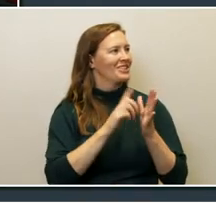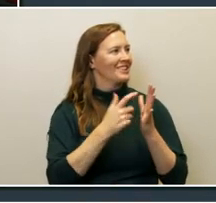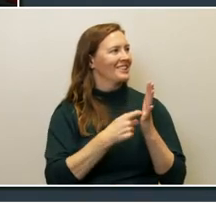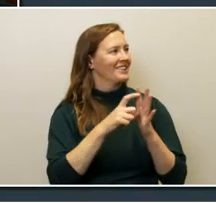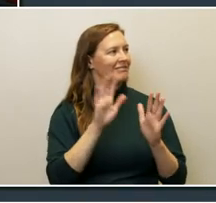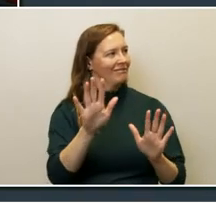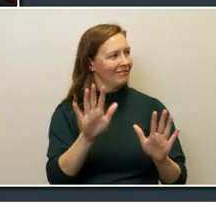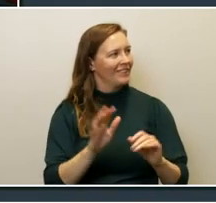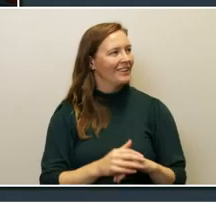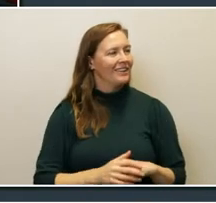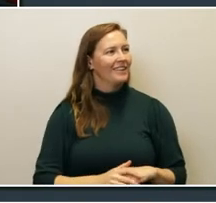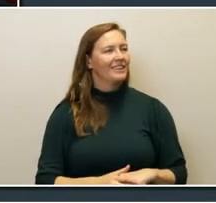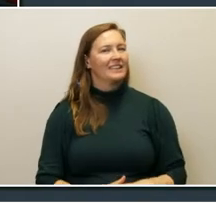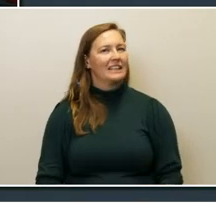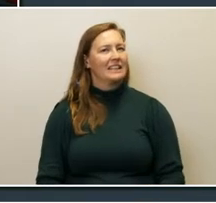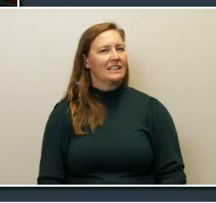Okay.